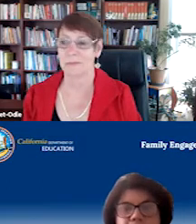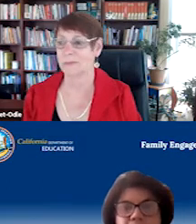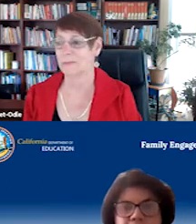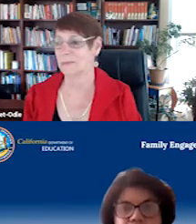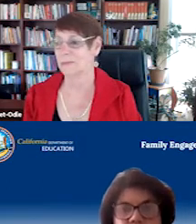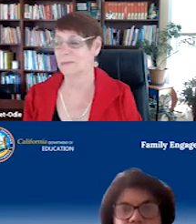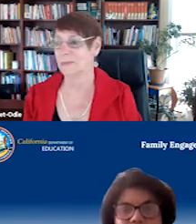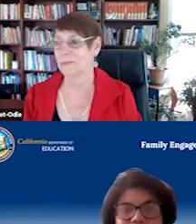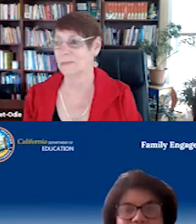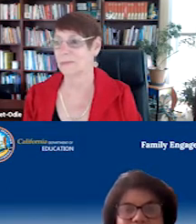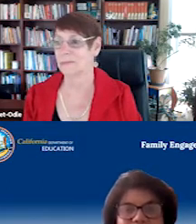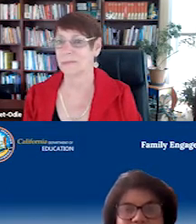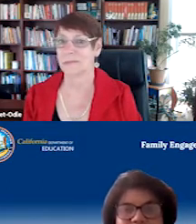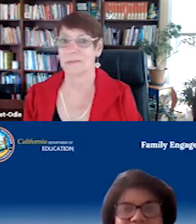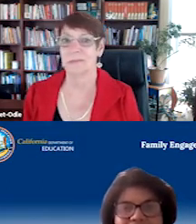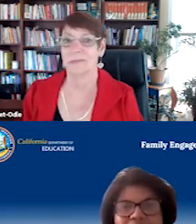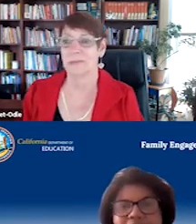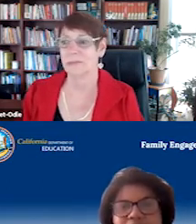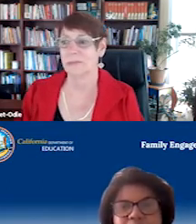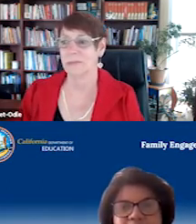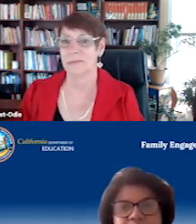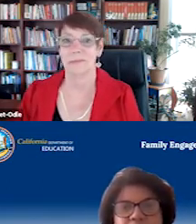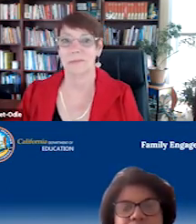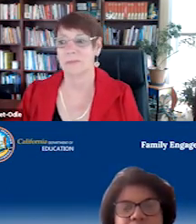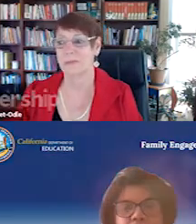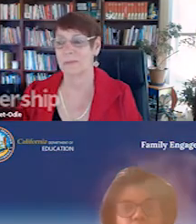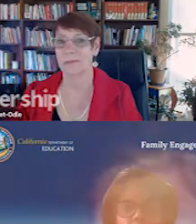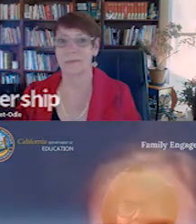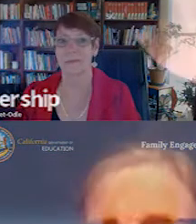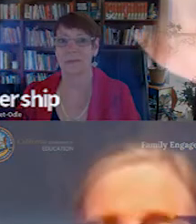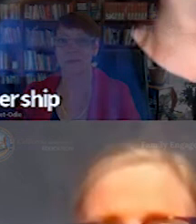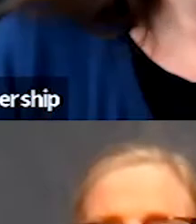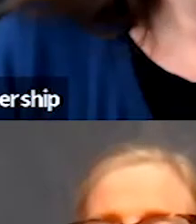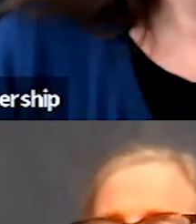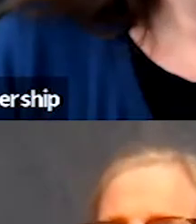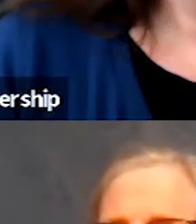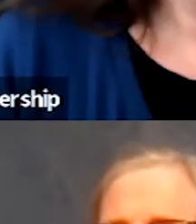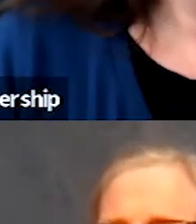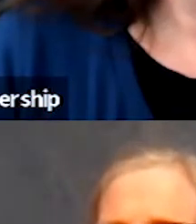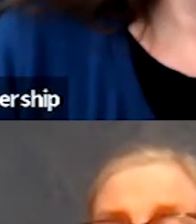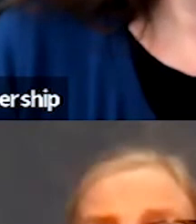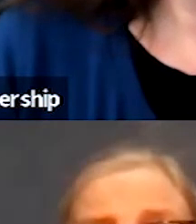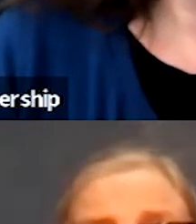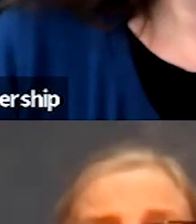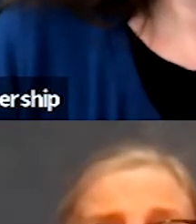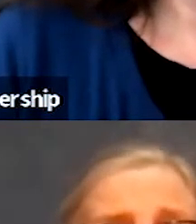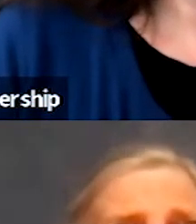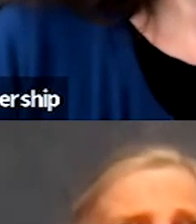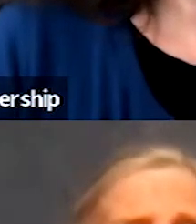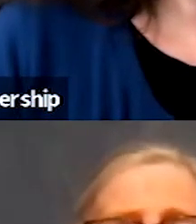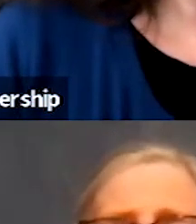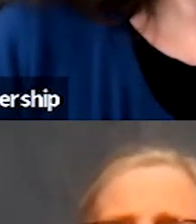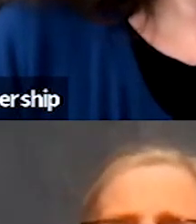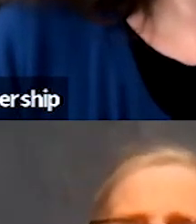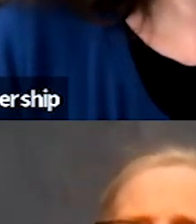Borrego, for a brief welcome. Good afternoon, everyone. Welcome, and thank you so much for joining us this afternoon.